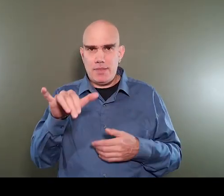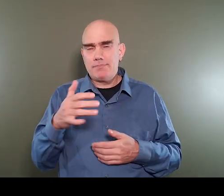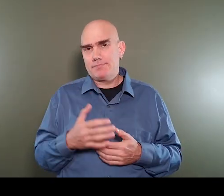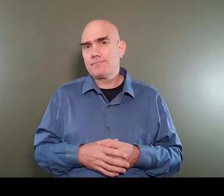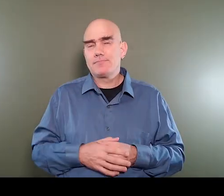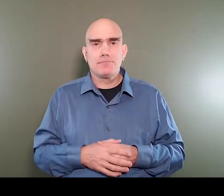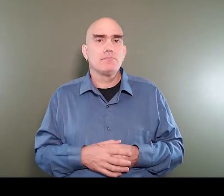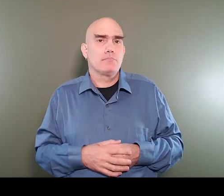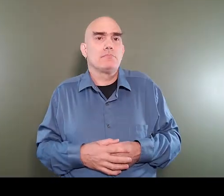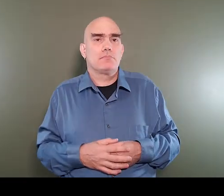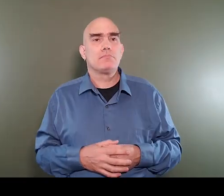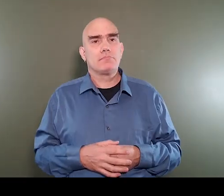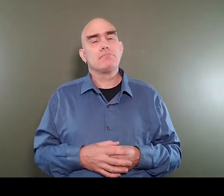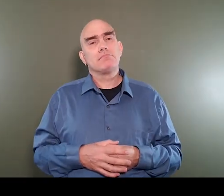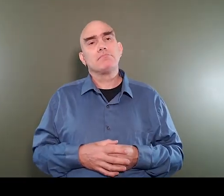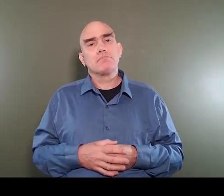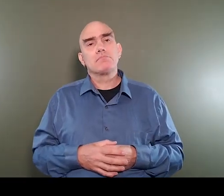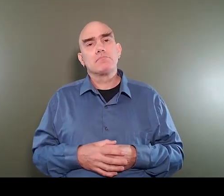that.